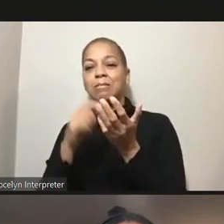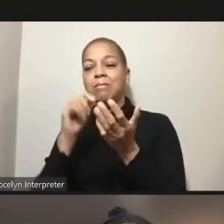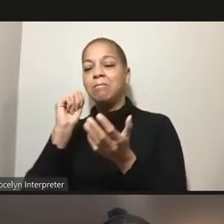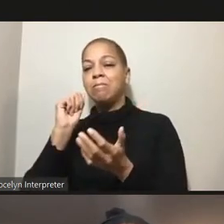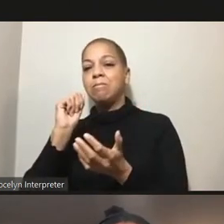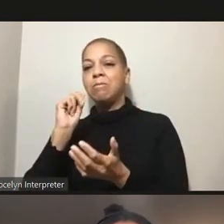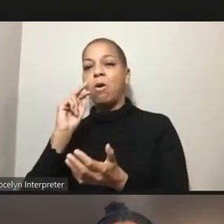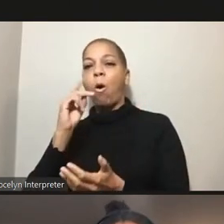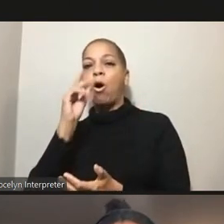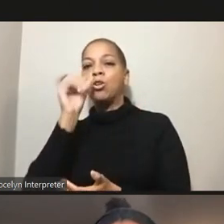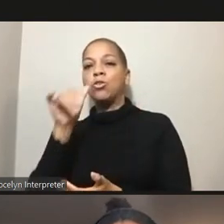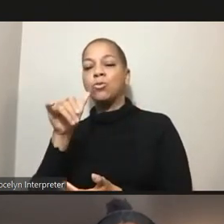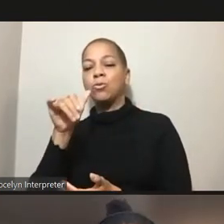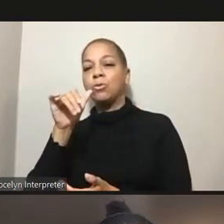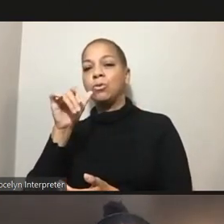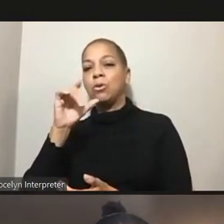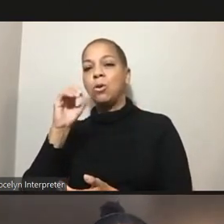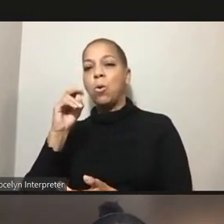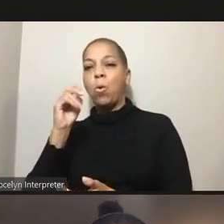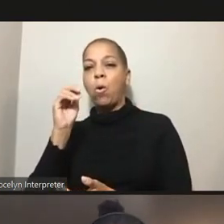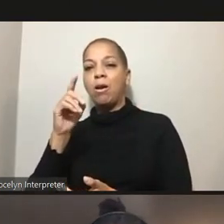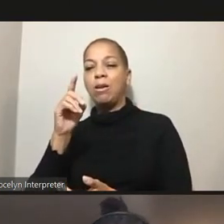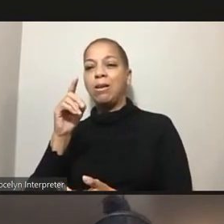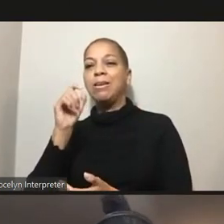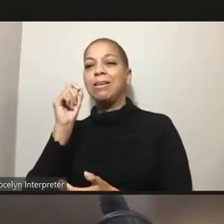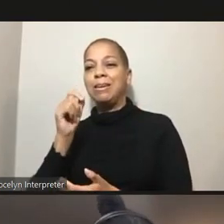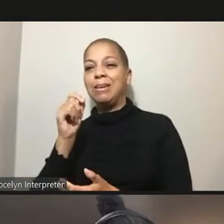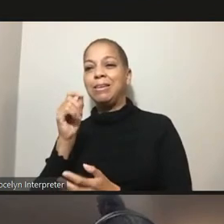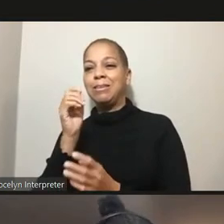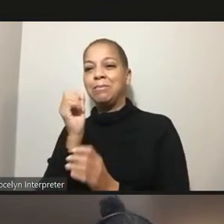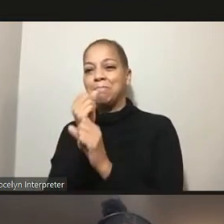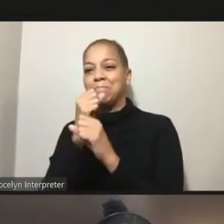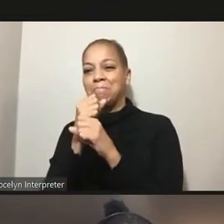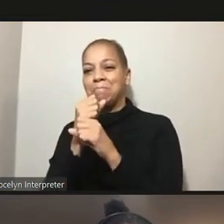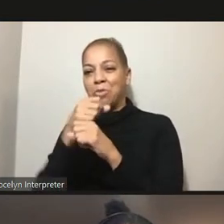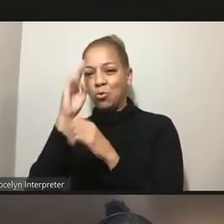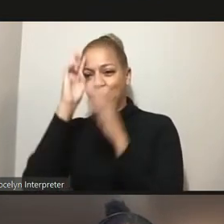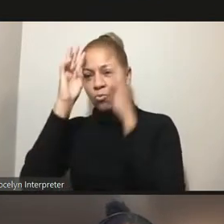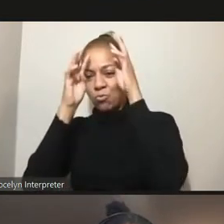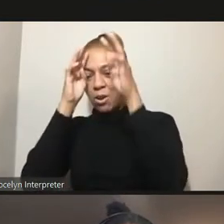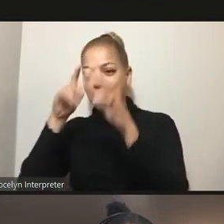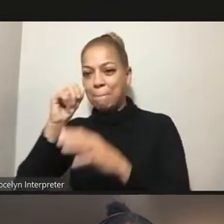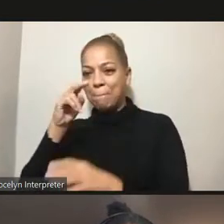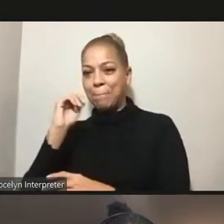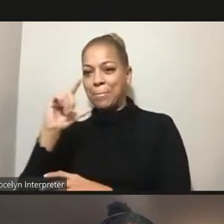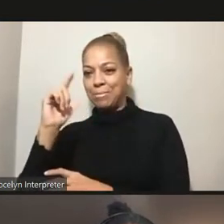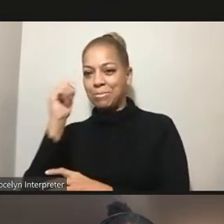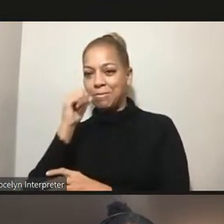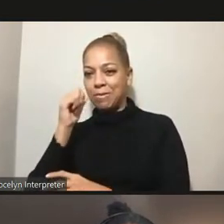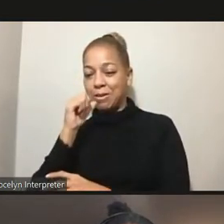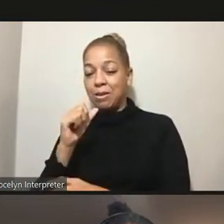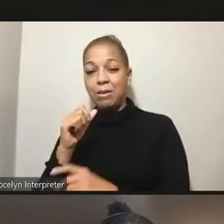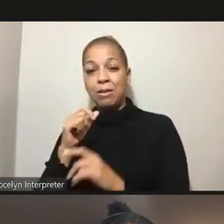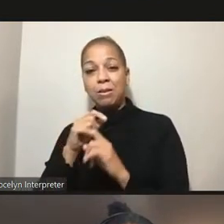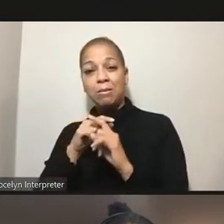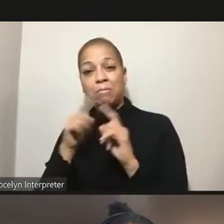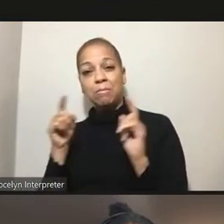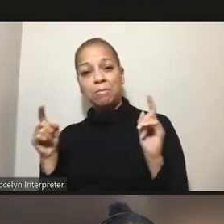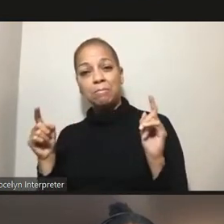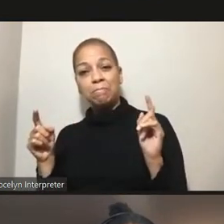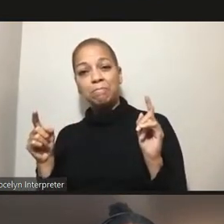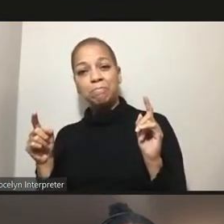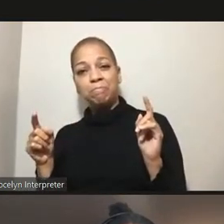having to invent the pencil every day, right? There's a notion that somehow